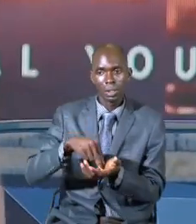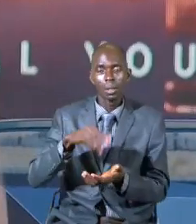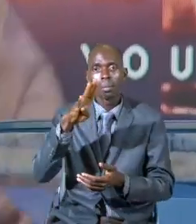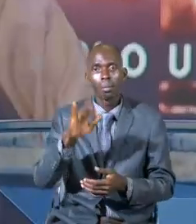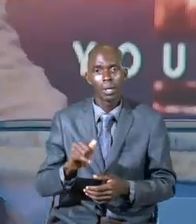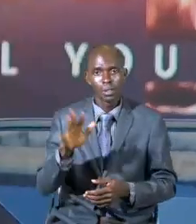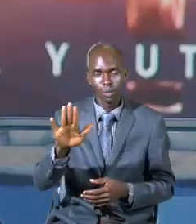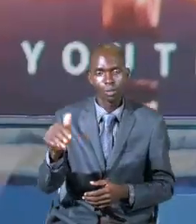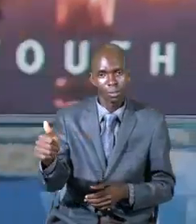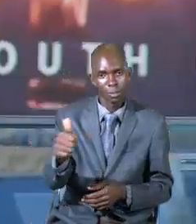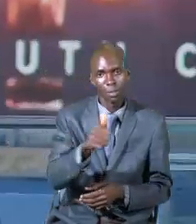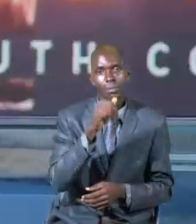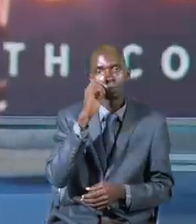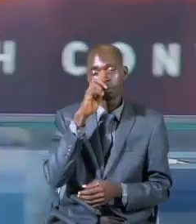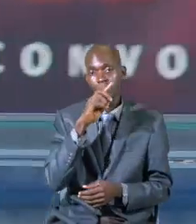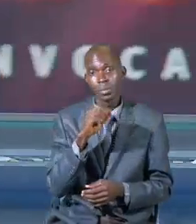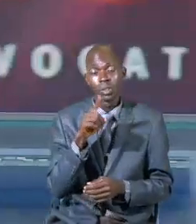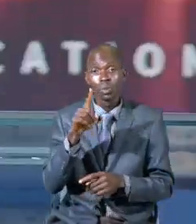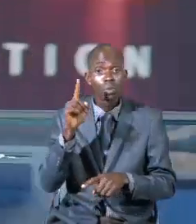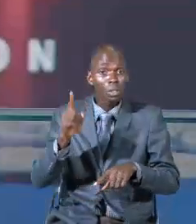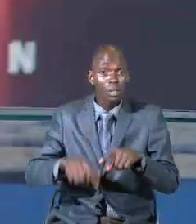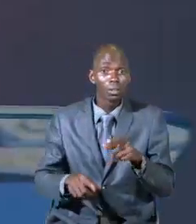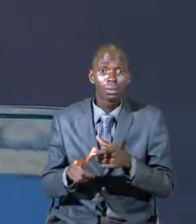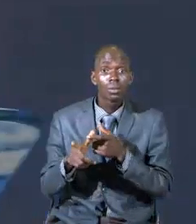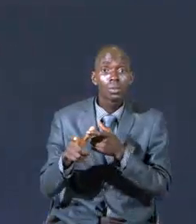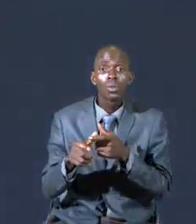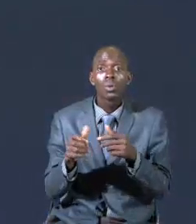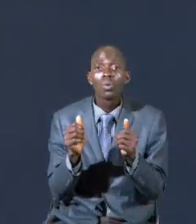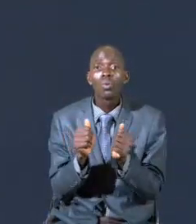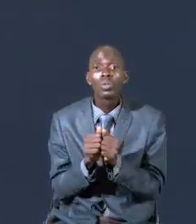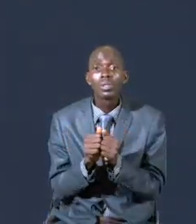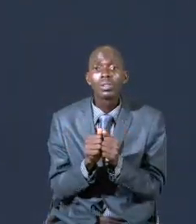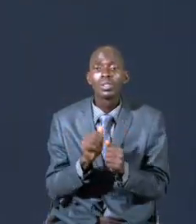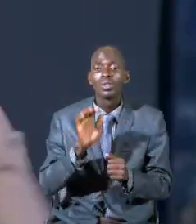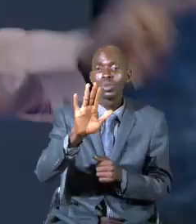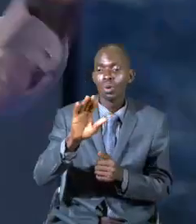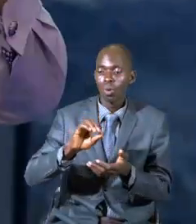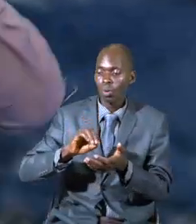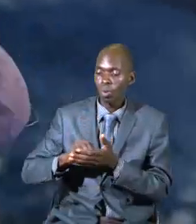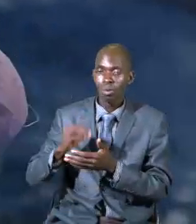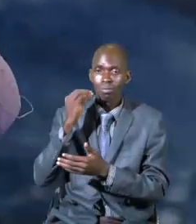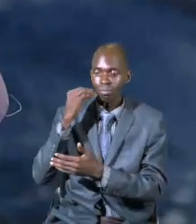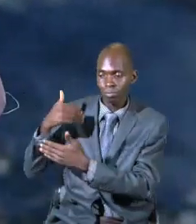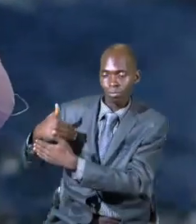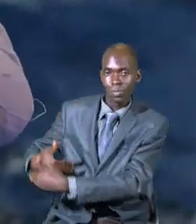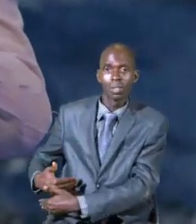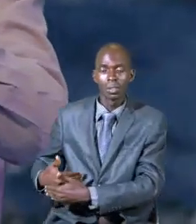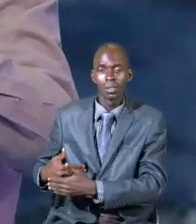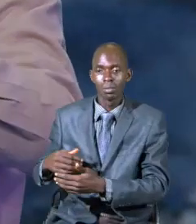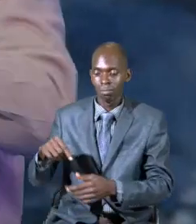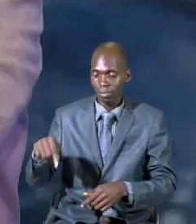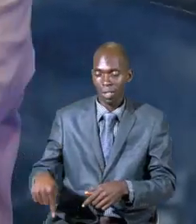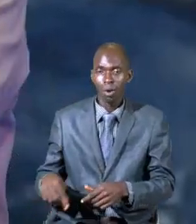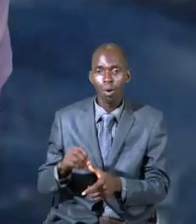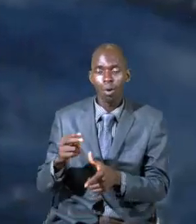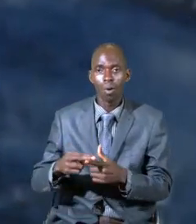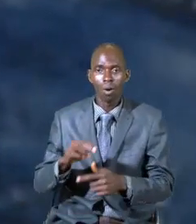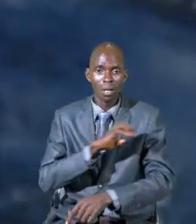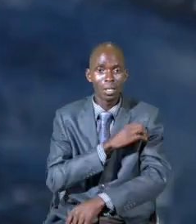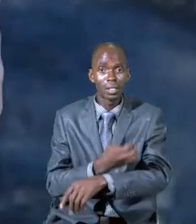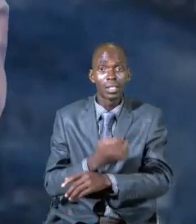yourself. You cannot run with your neighbor's energy. If you're going to run